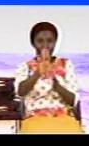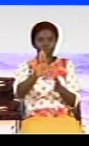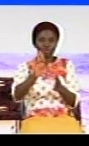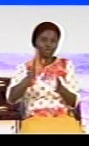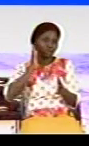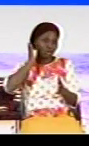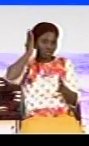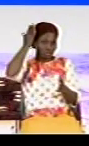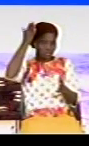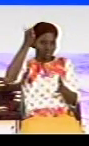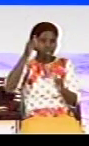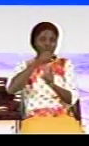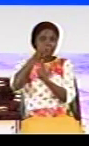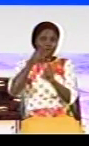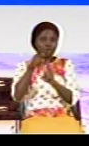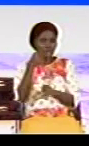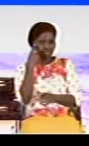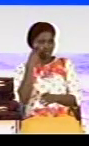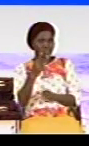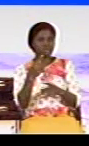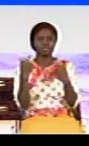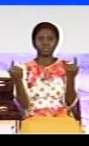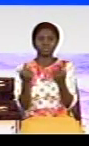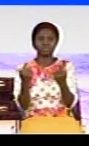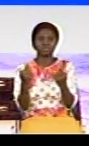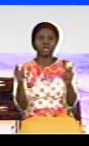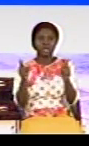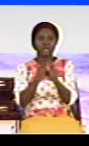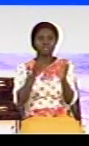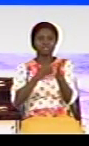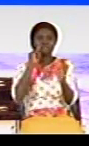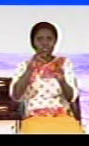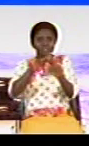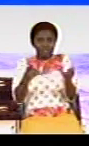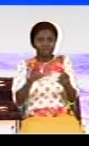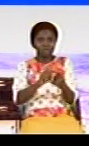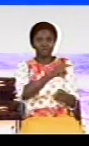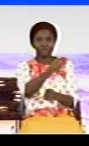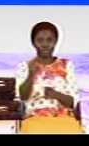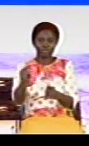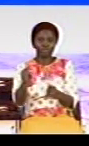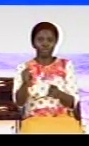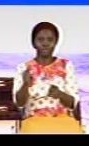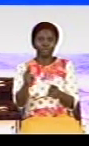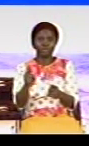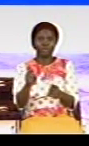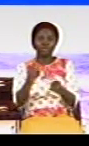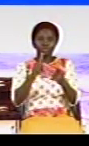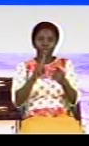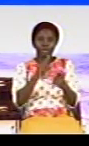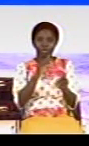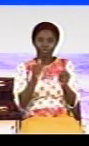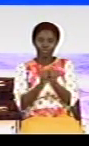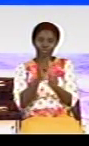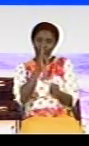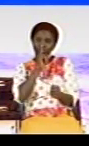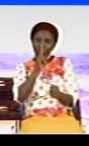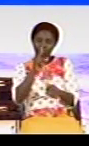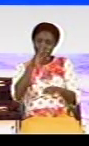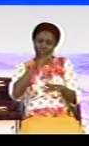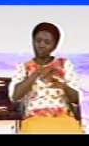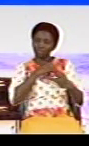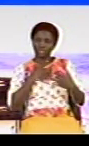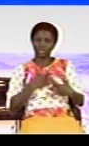see sin and it's revealed to you with real conviction, there'll be true repentance. What's